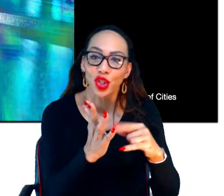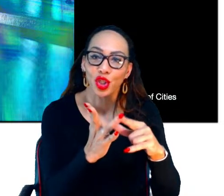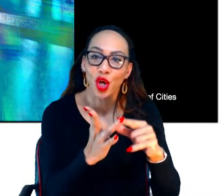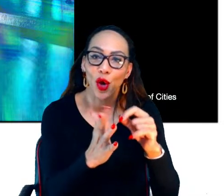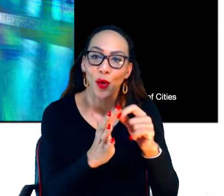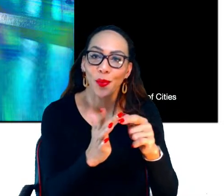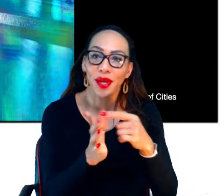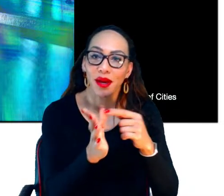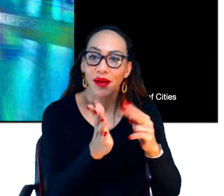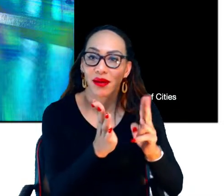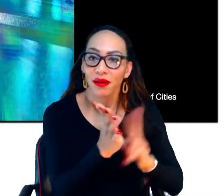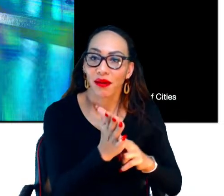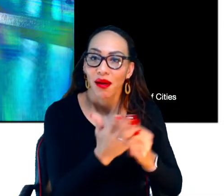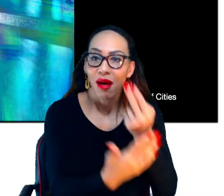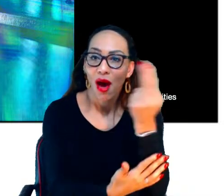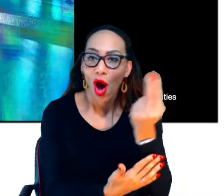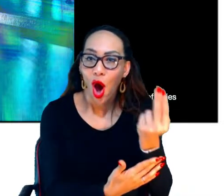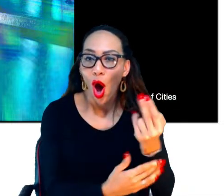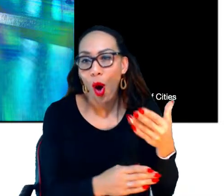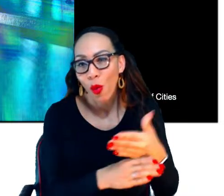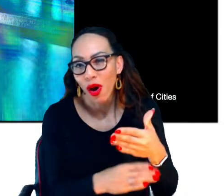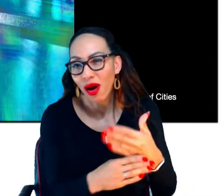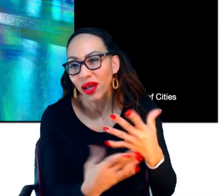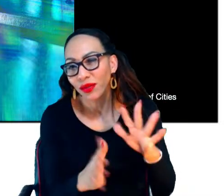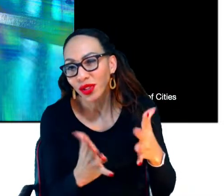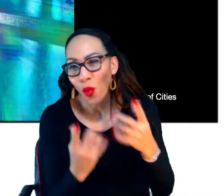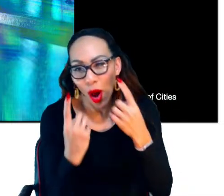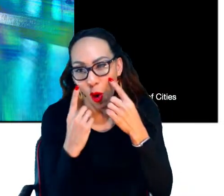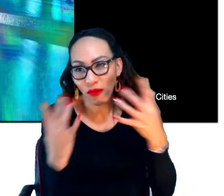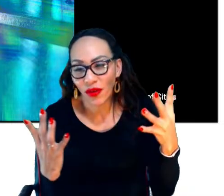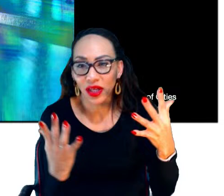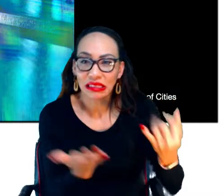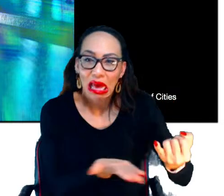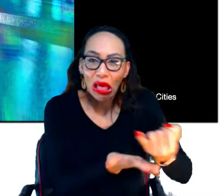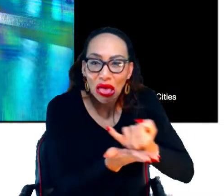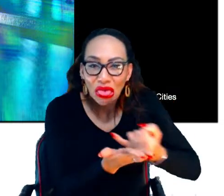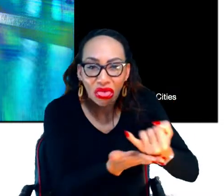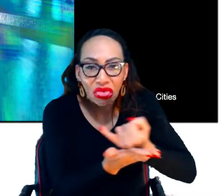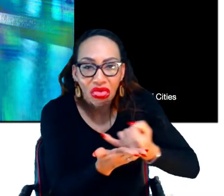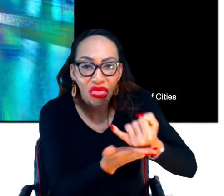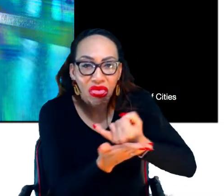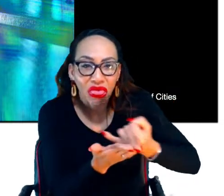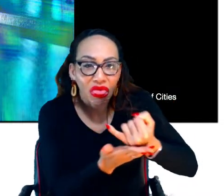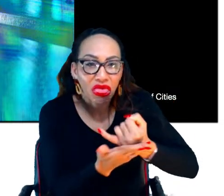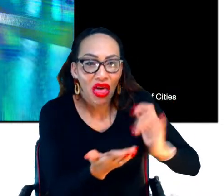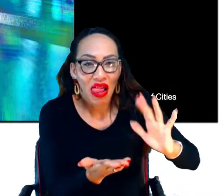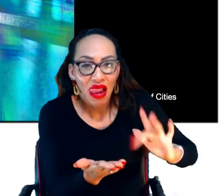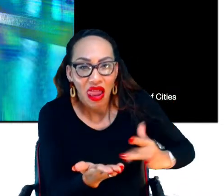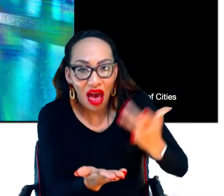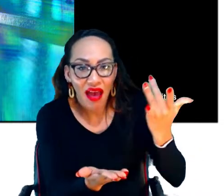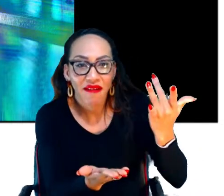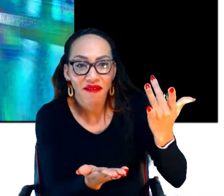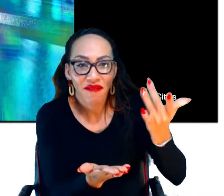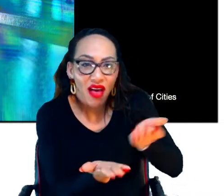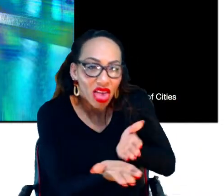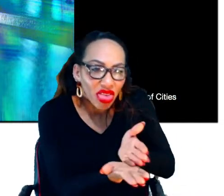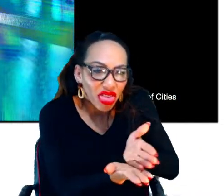in itself, but I kind of wanted to explore a more colourful side in a way.